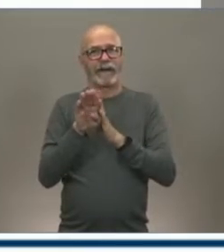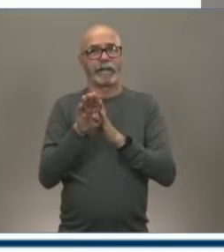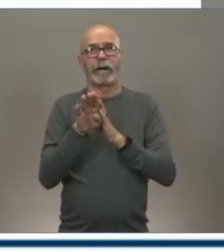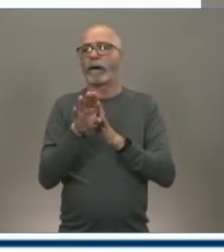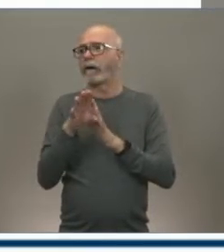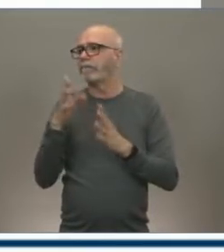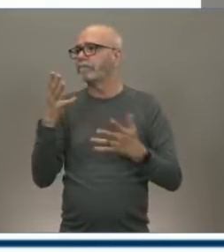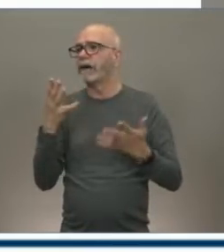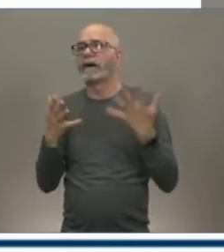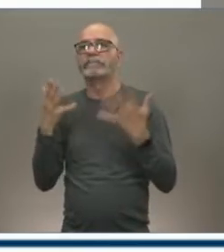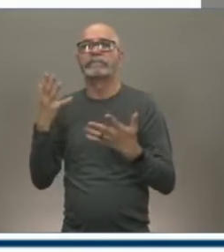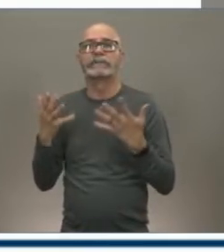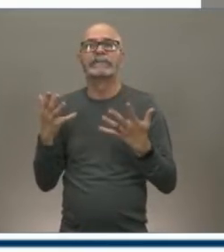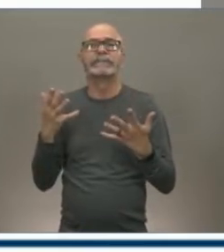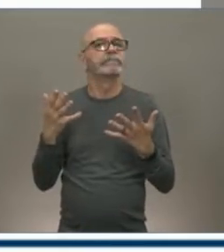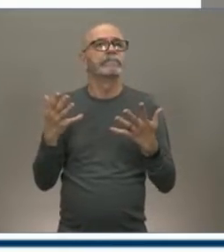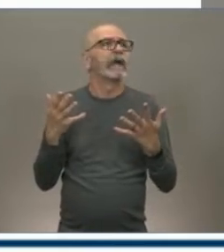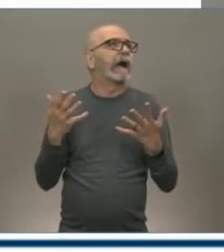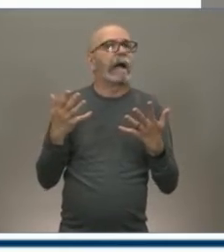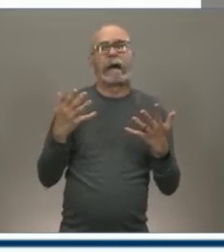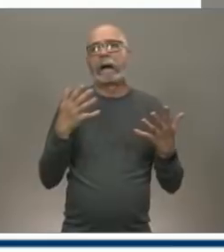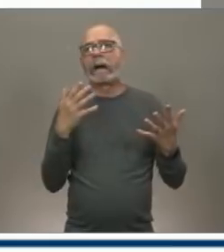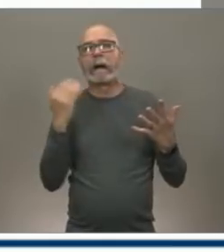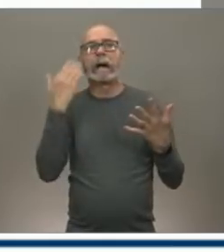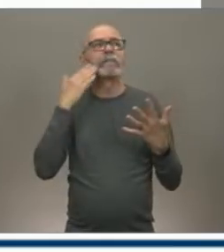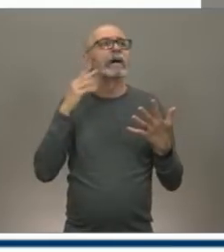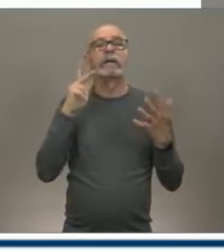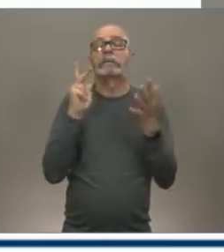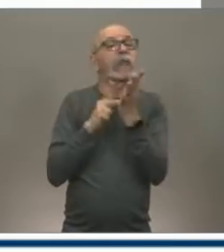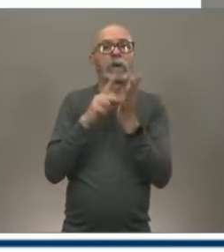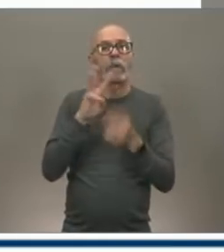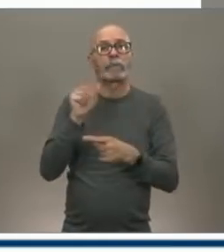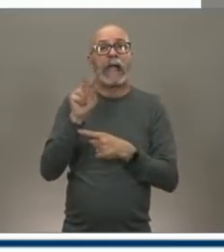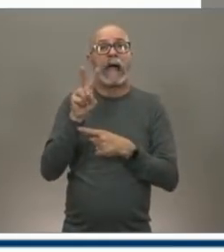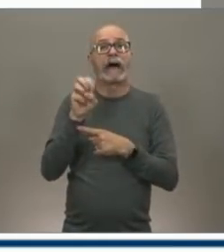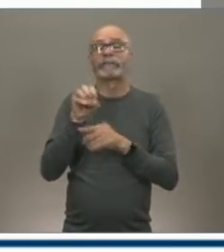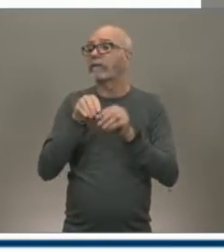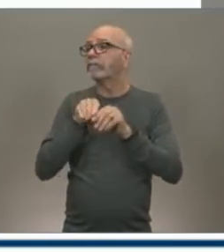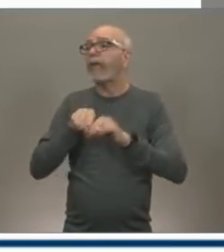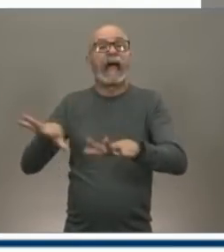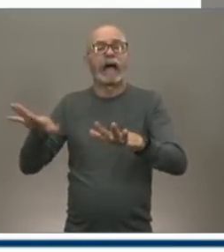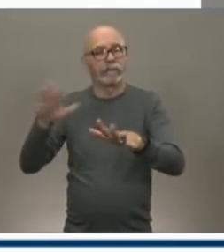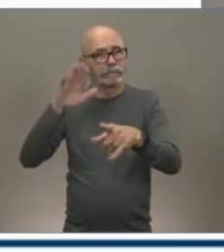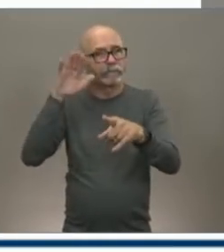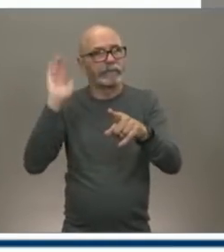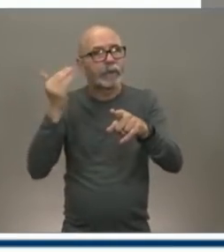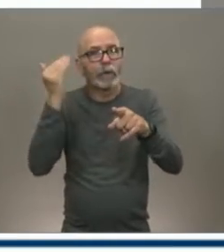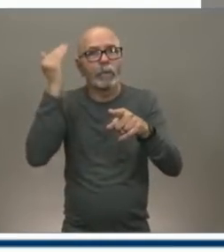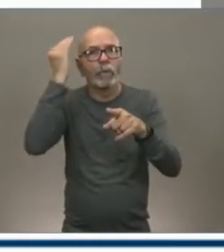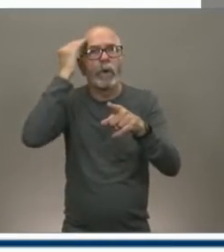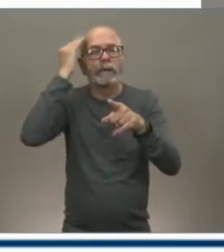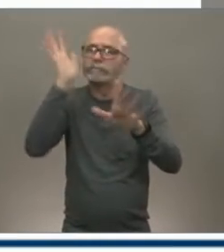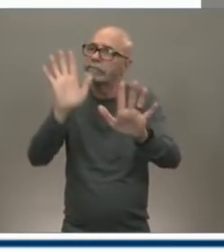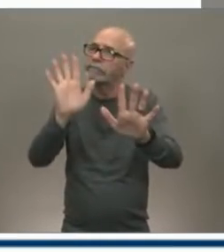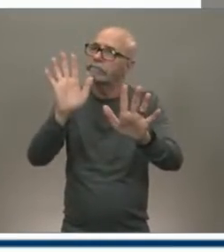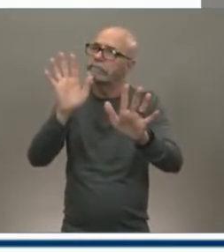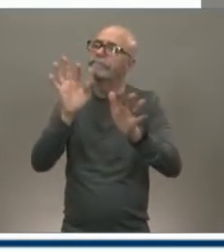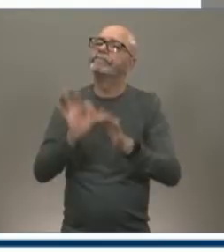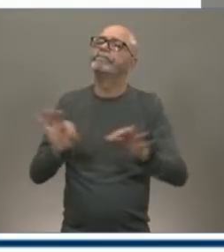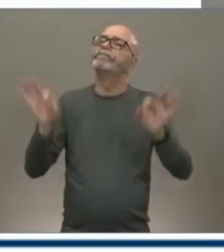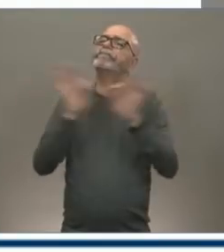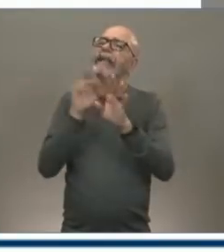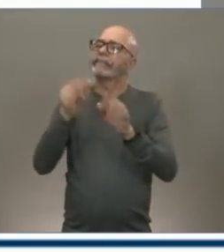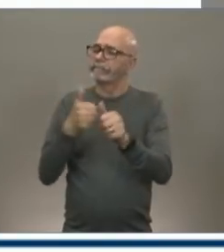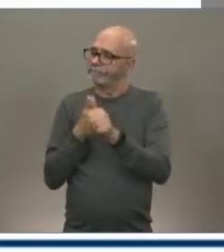not get a third wave potentially. And if we see increased virus activity, we may have to respond with restrictions the way we have